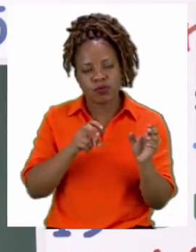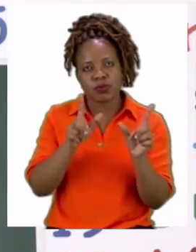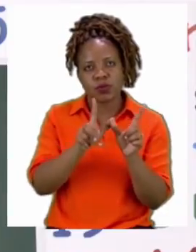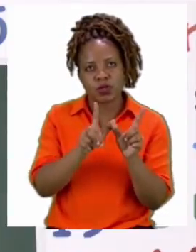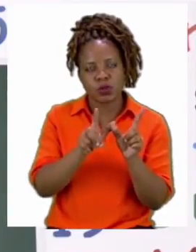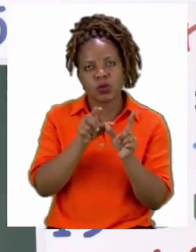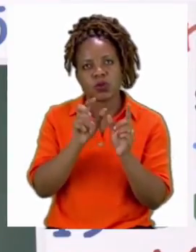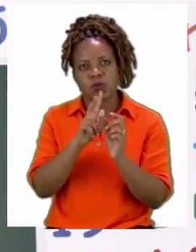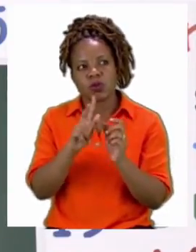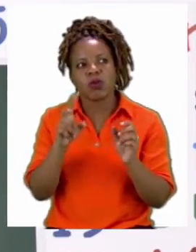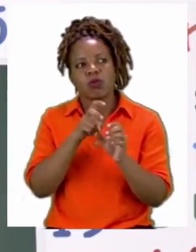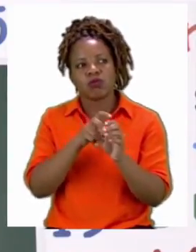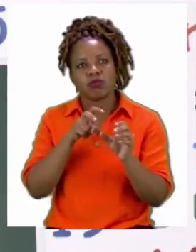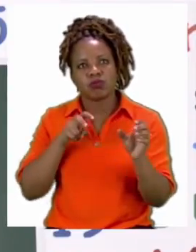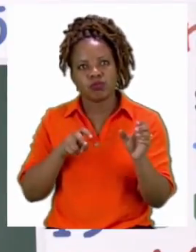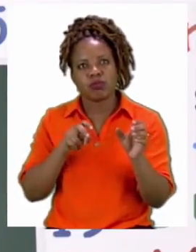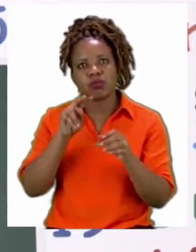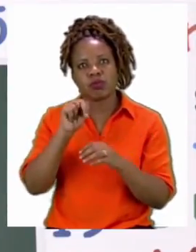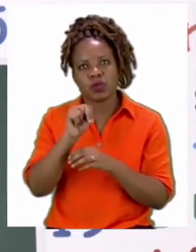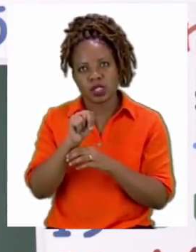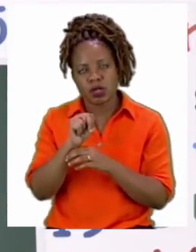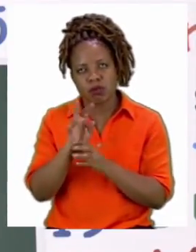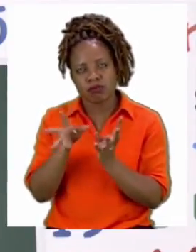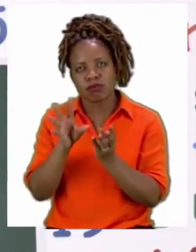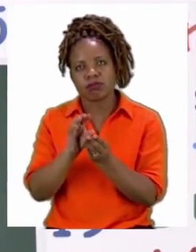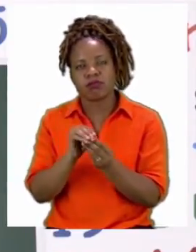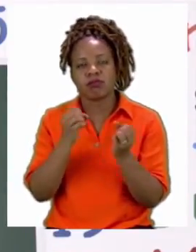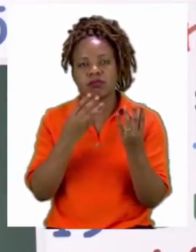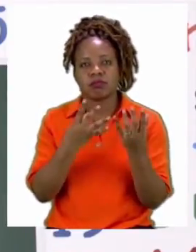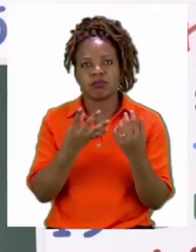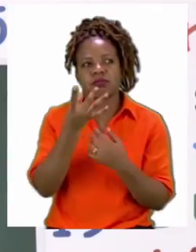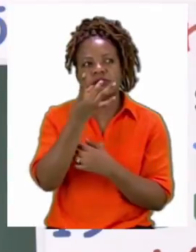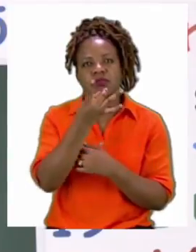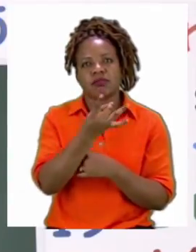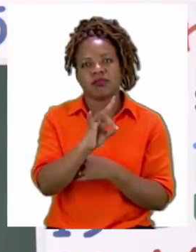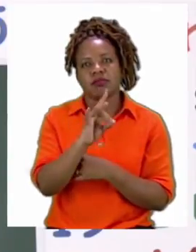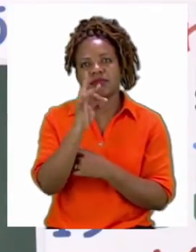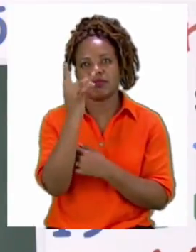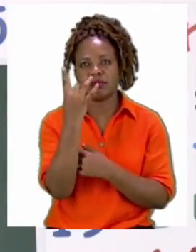is 46 plus 39, will equal